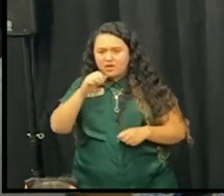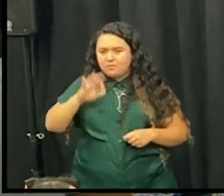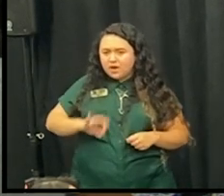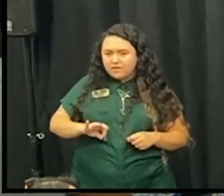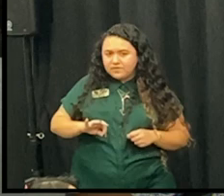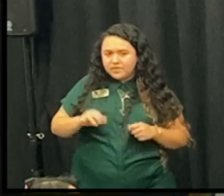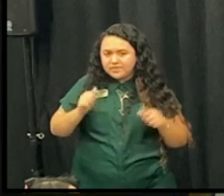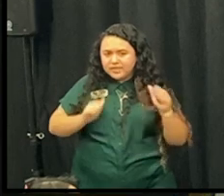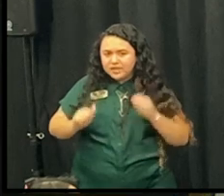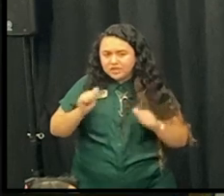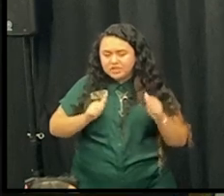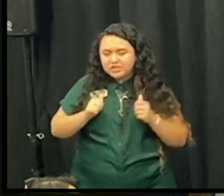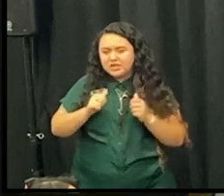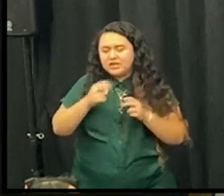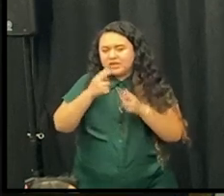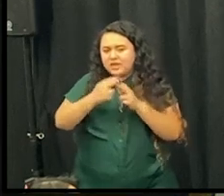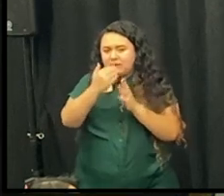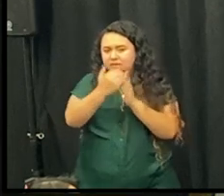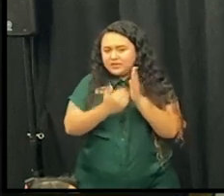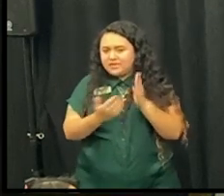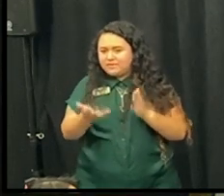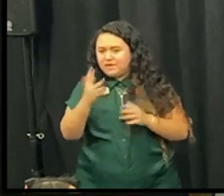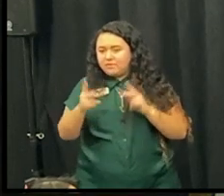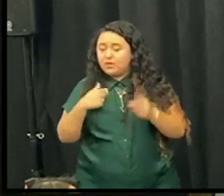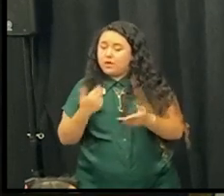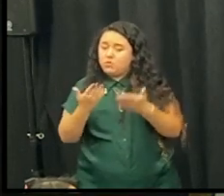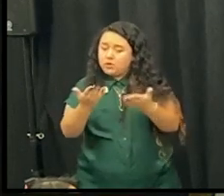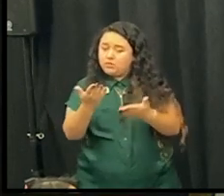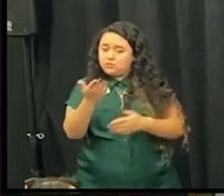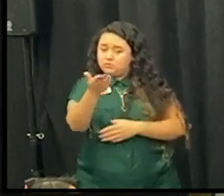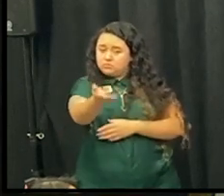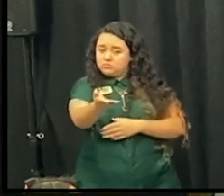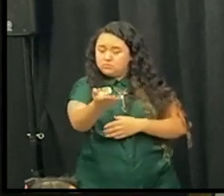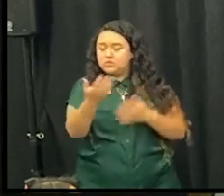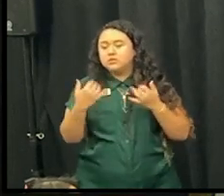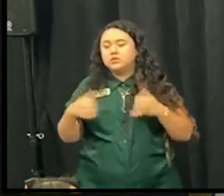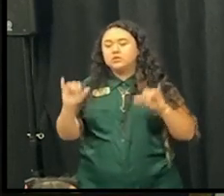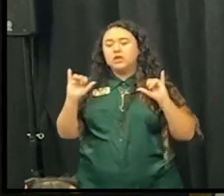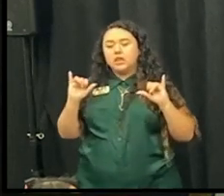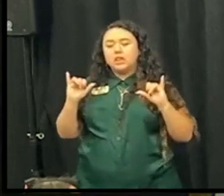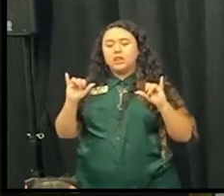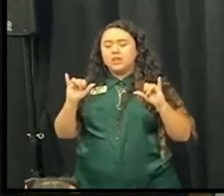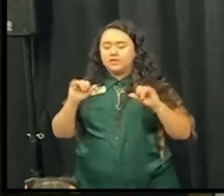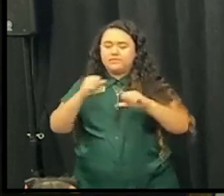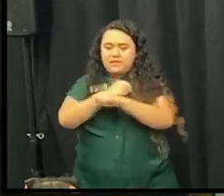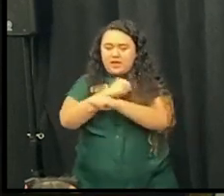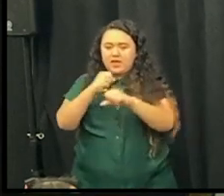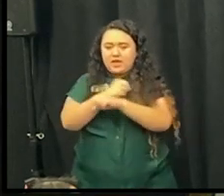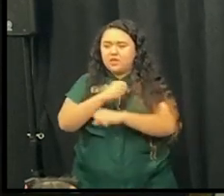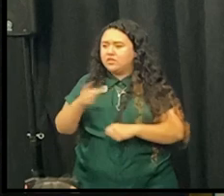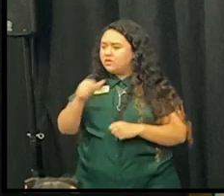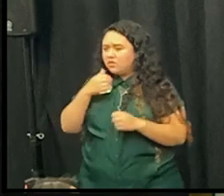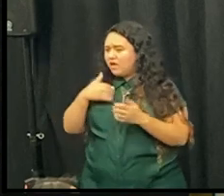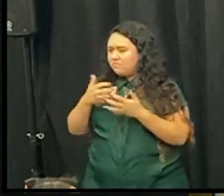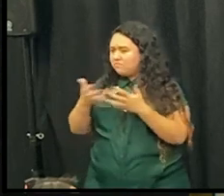theaters. Here's a list of 5 people that I would recommend. But then I would still fight the uphill battle of like, well, they don't have that